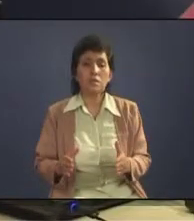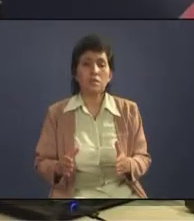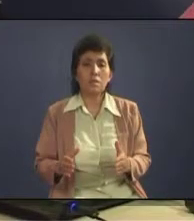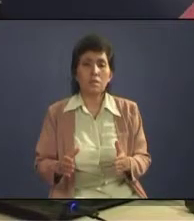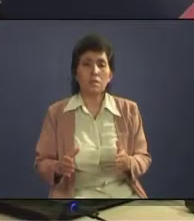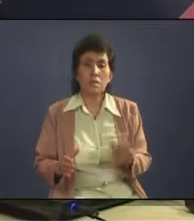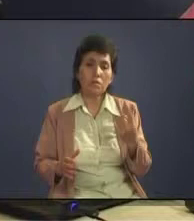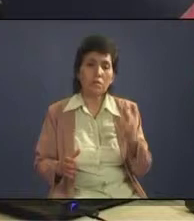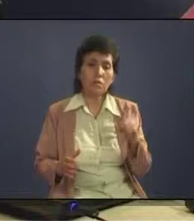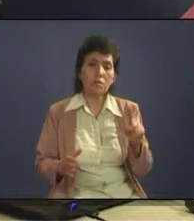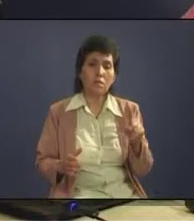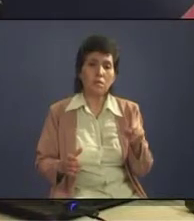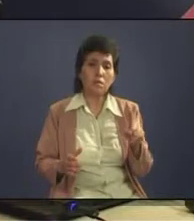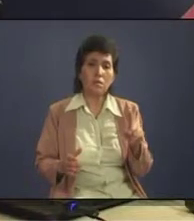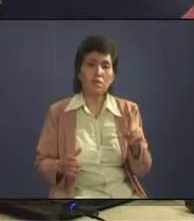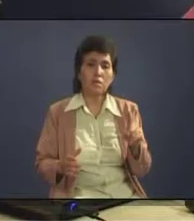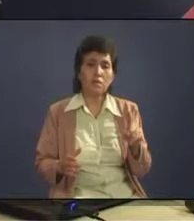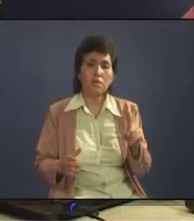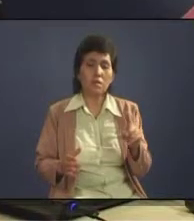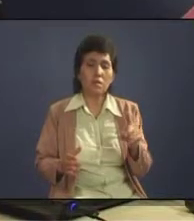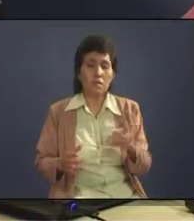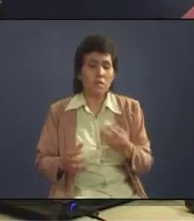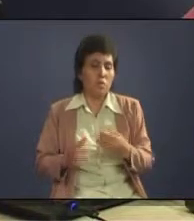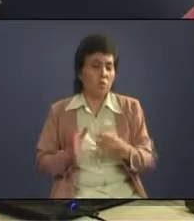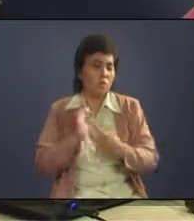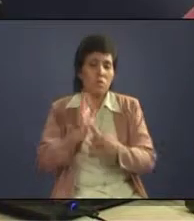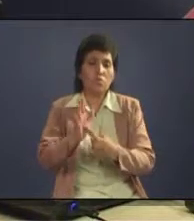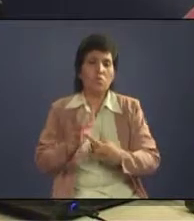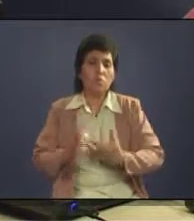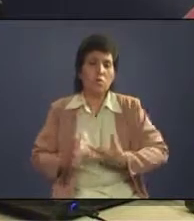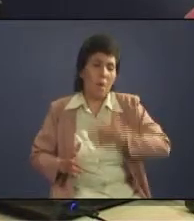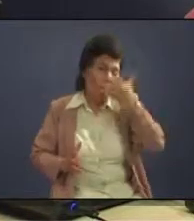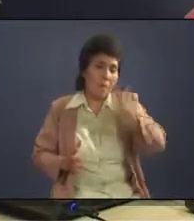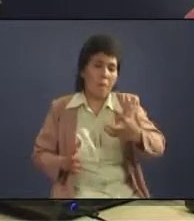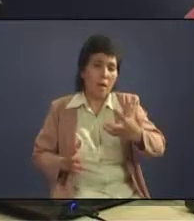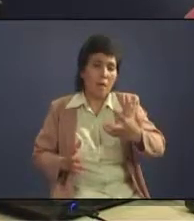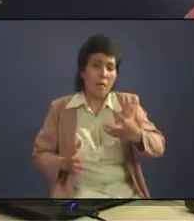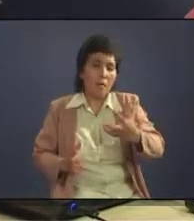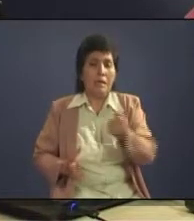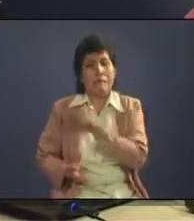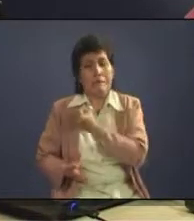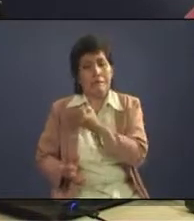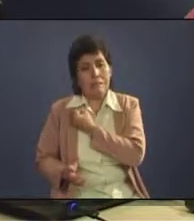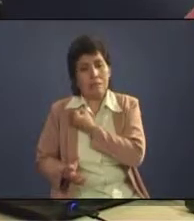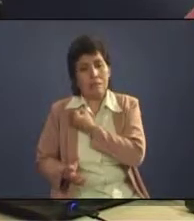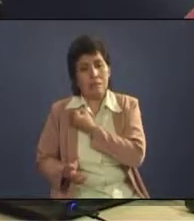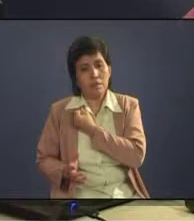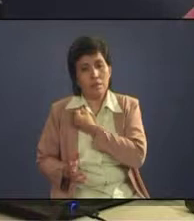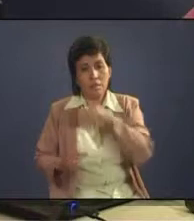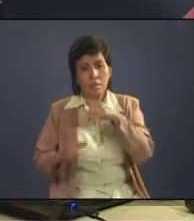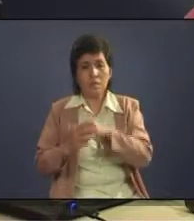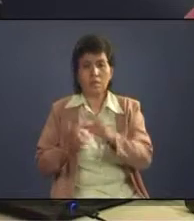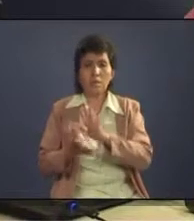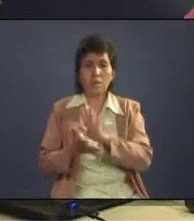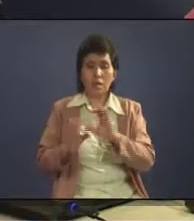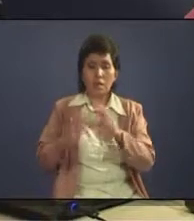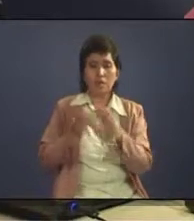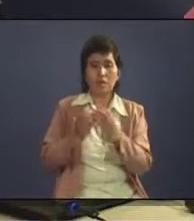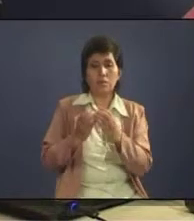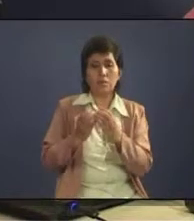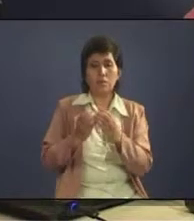just leash out their anger, their frustration at home, and they do it in the classroom. They do it,